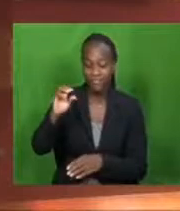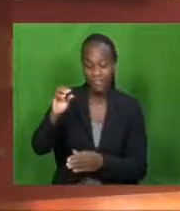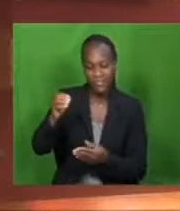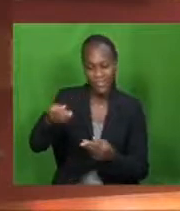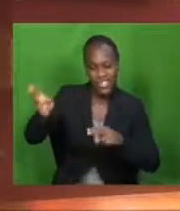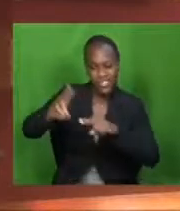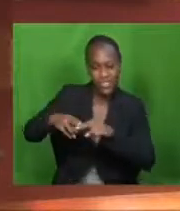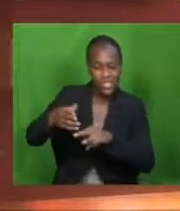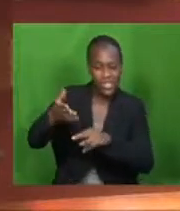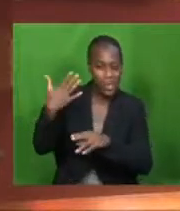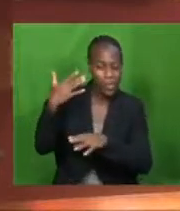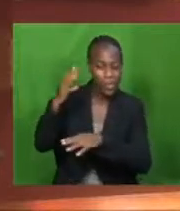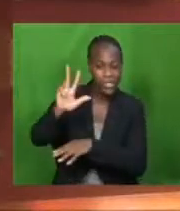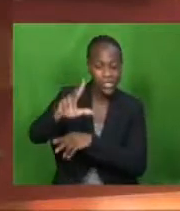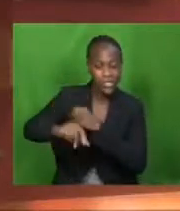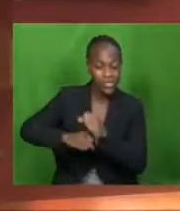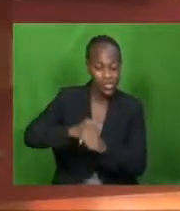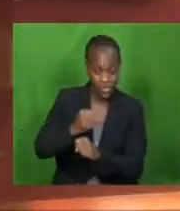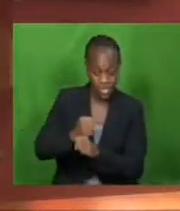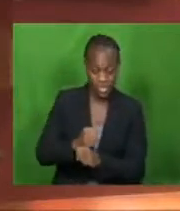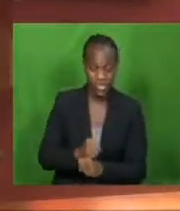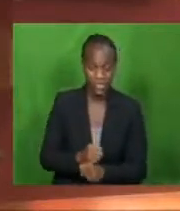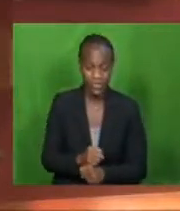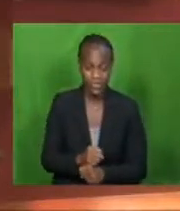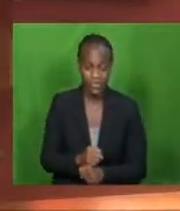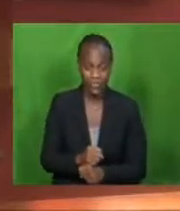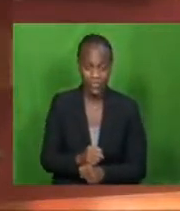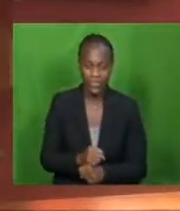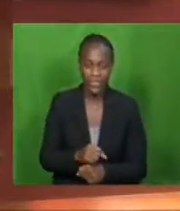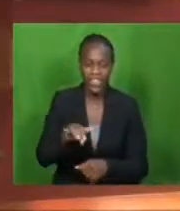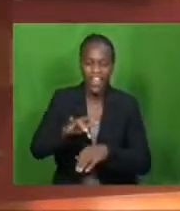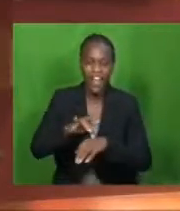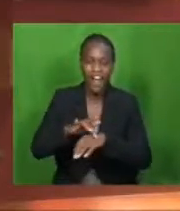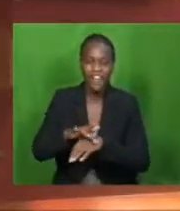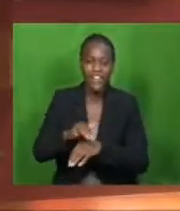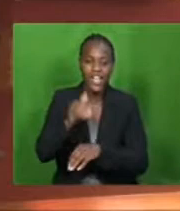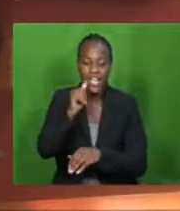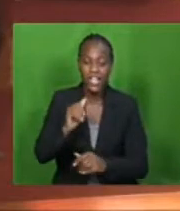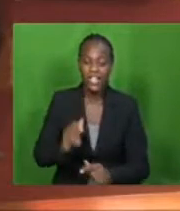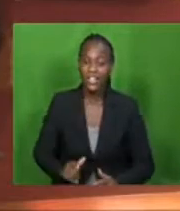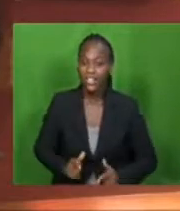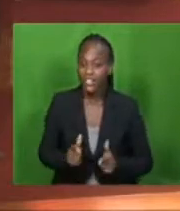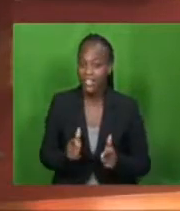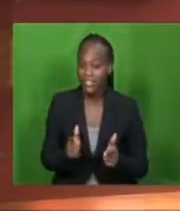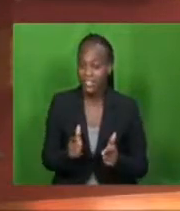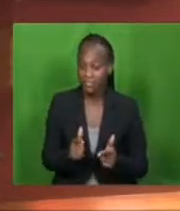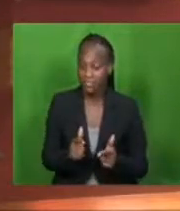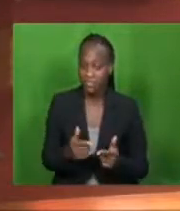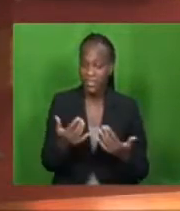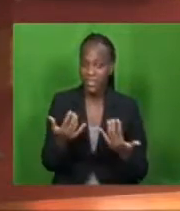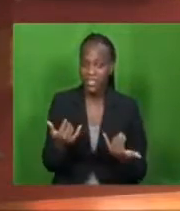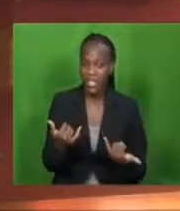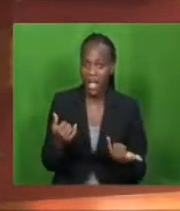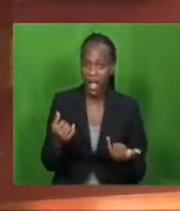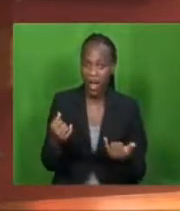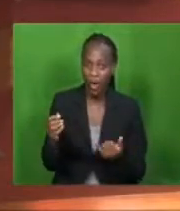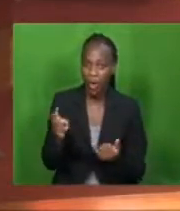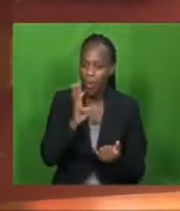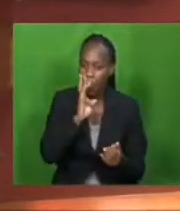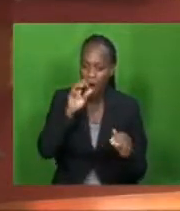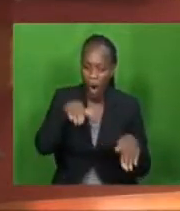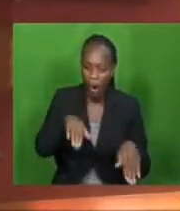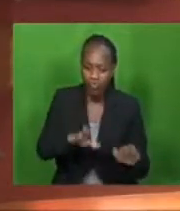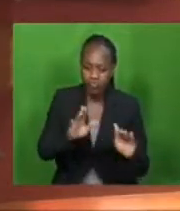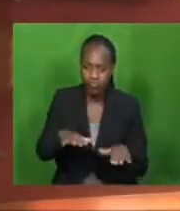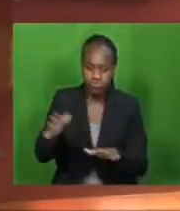decades. The effect of this on our daily lives are obvious. tidal waves sweeping over coastal